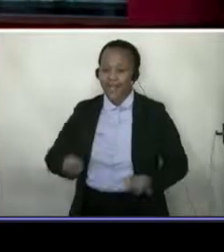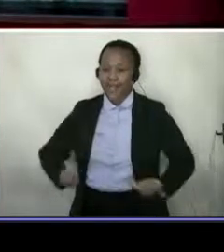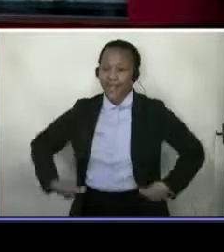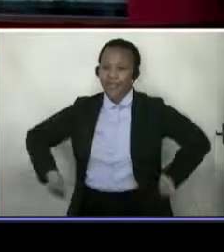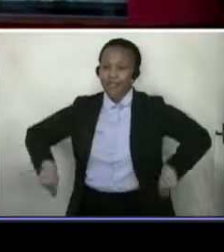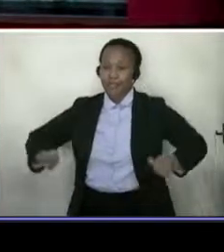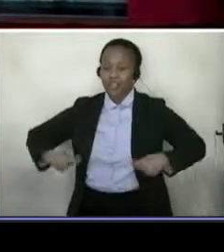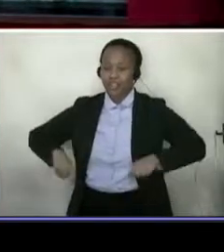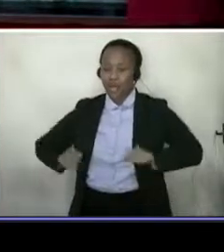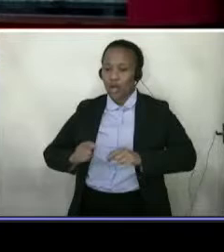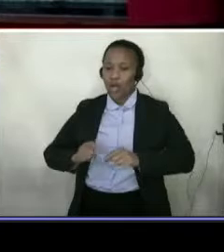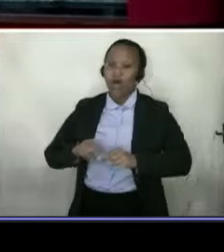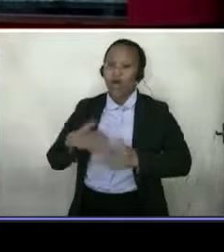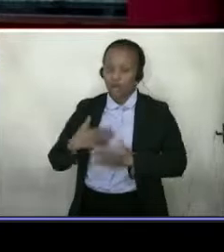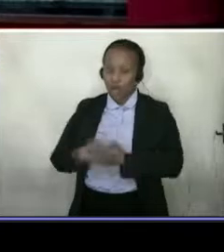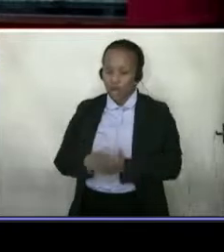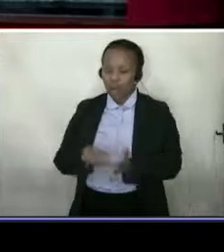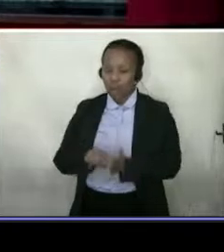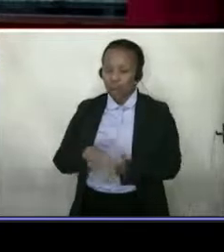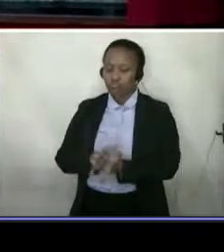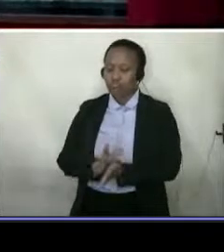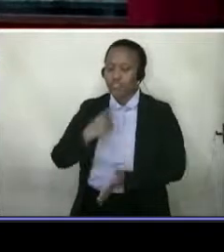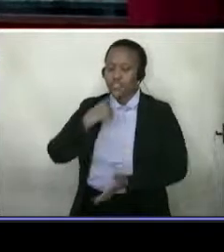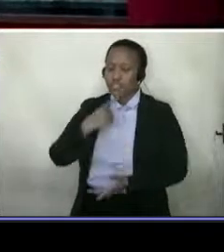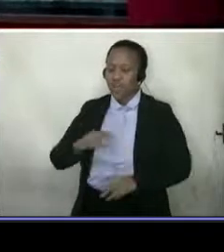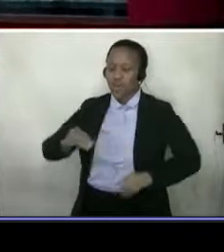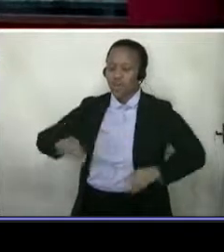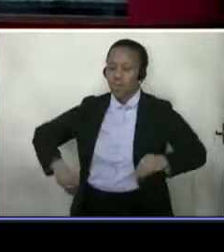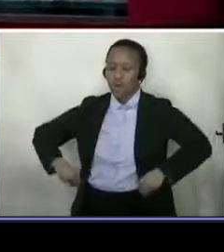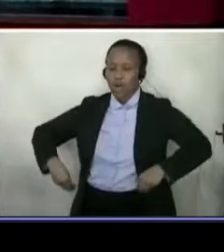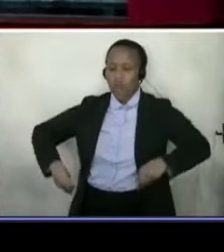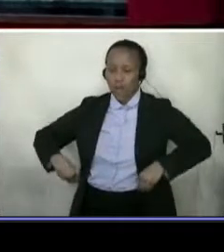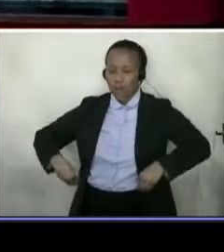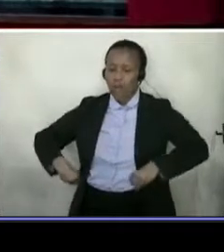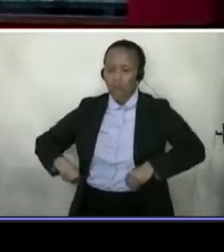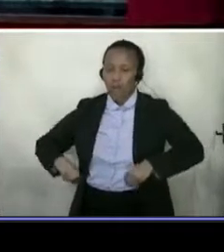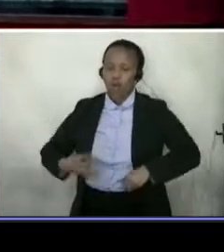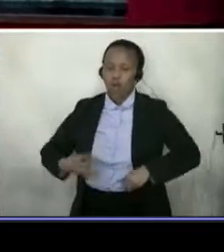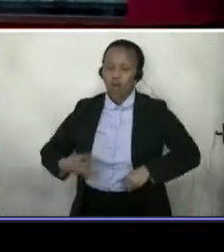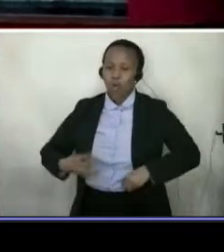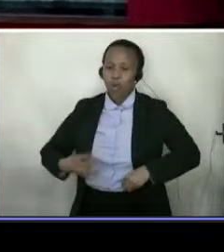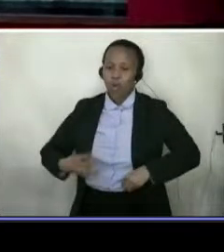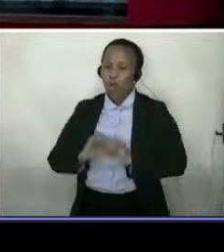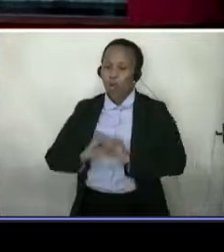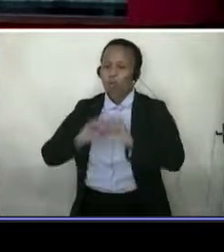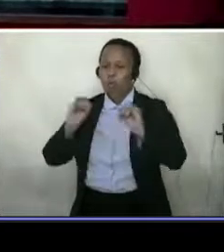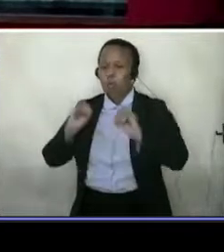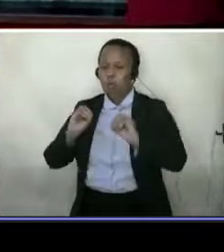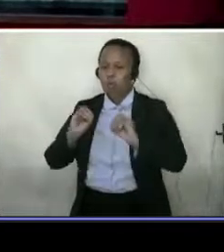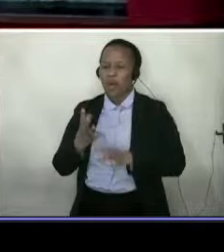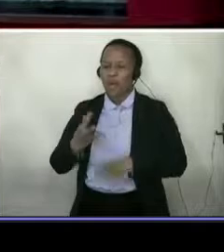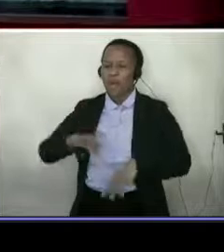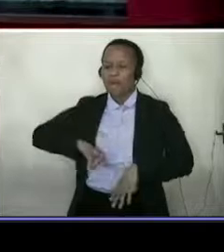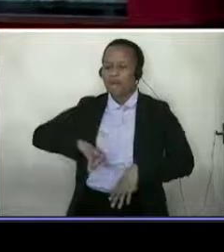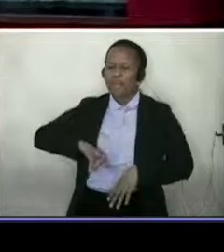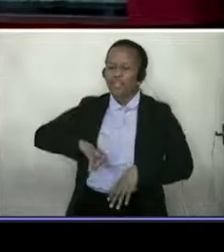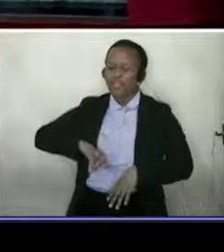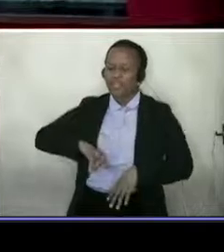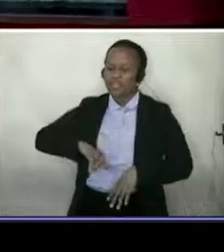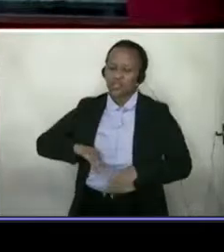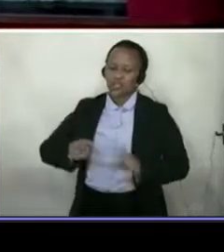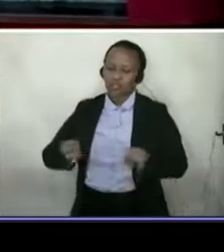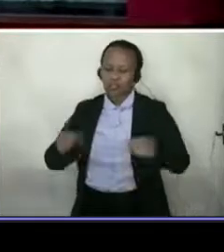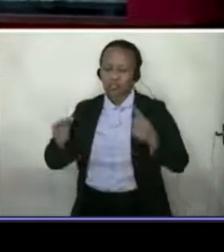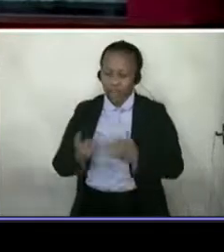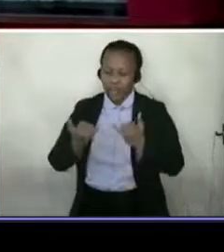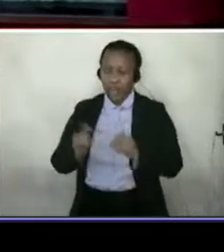as corrupt transactions or fruitless and wasteful expenditure. What we do, however, know is that